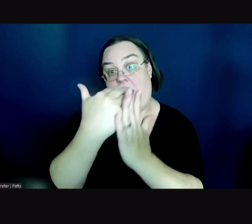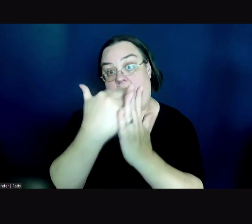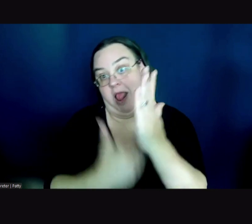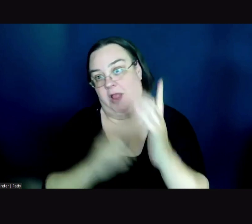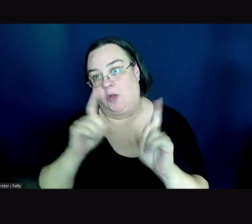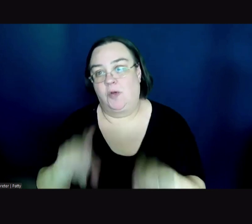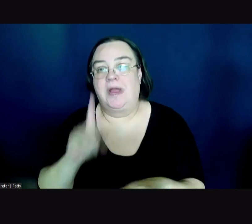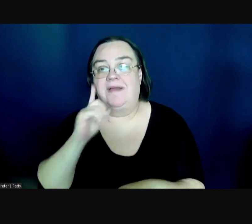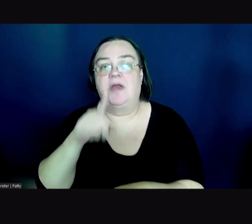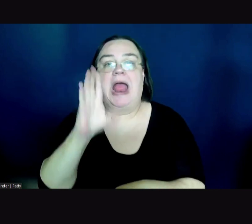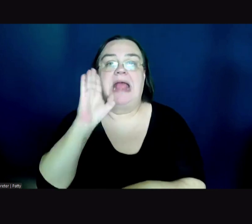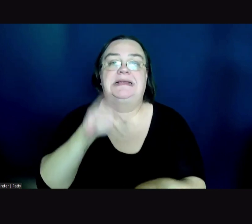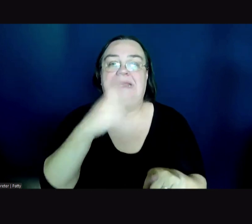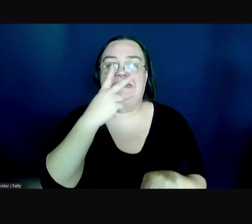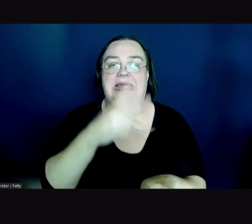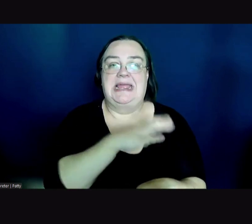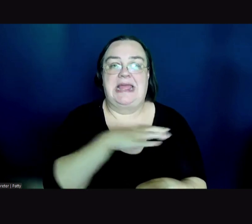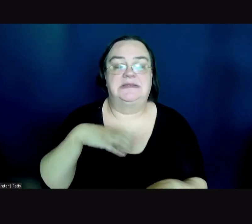Councilmember Reiner's hand.